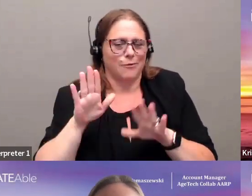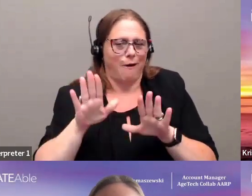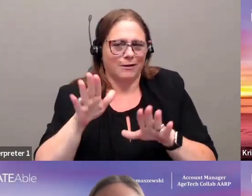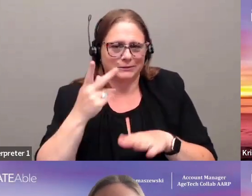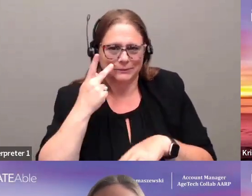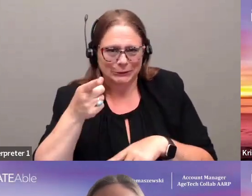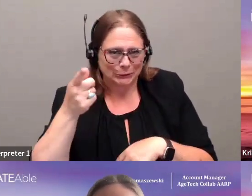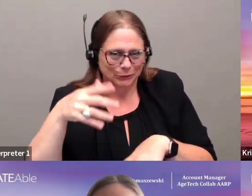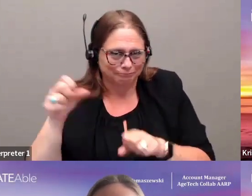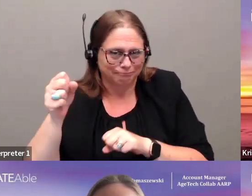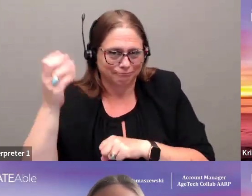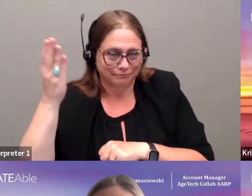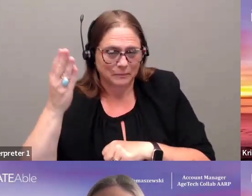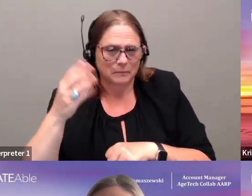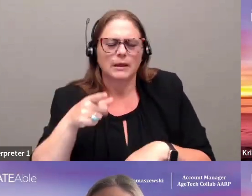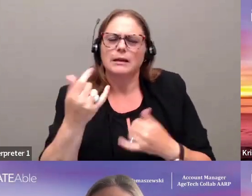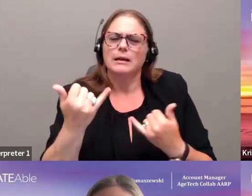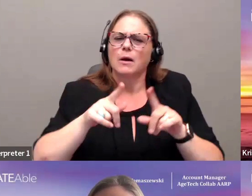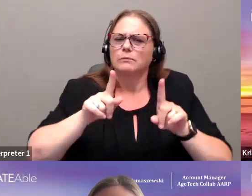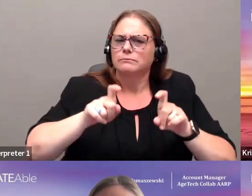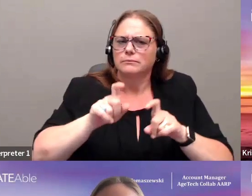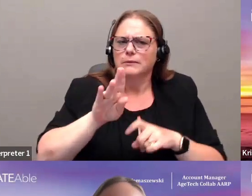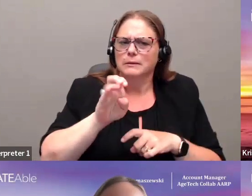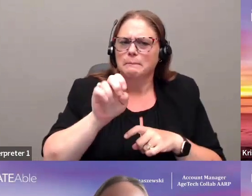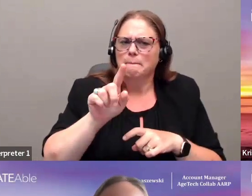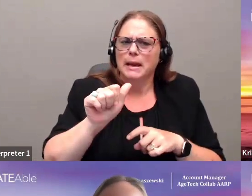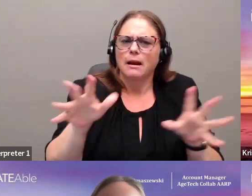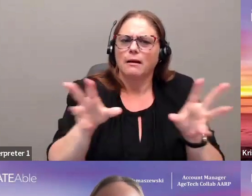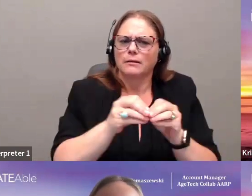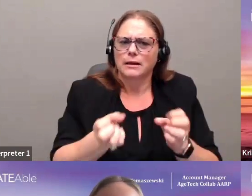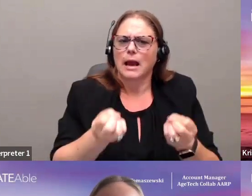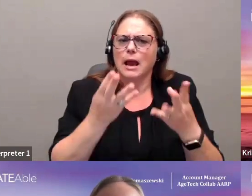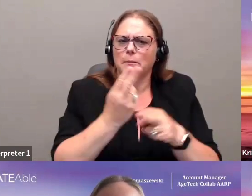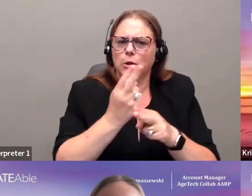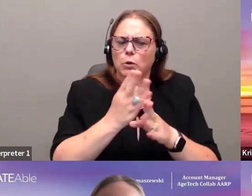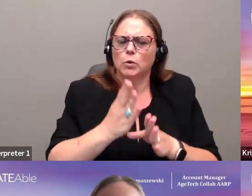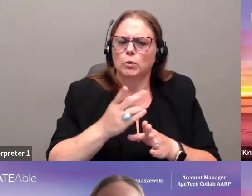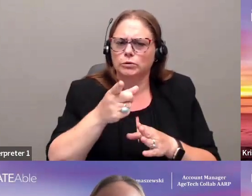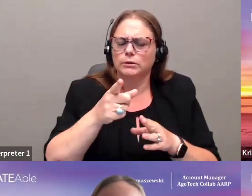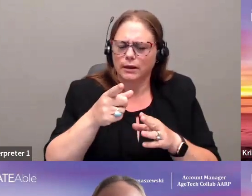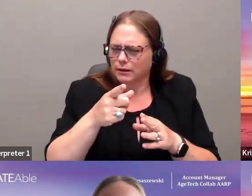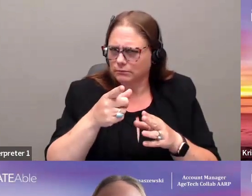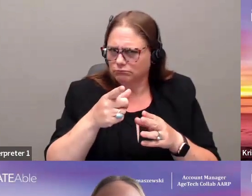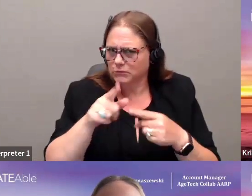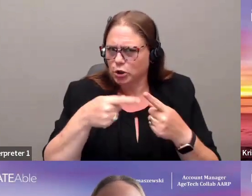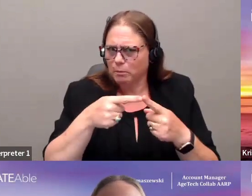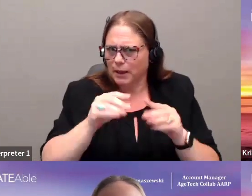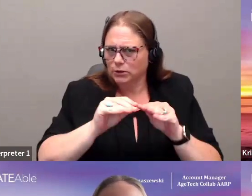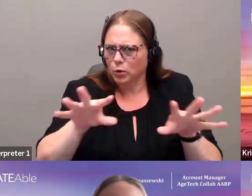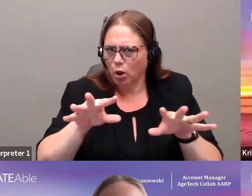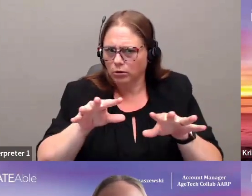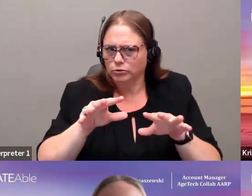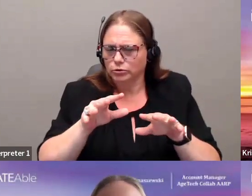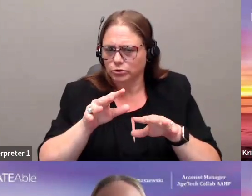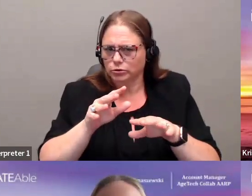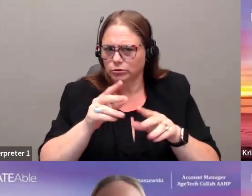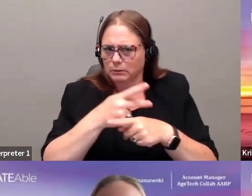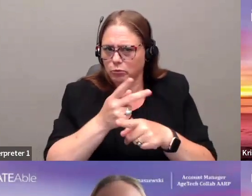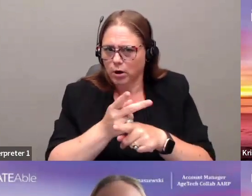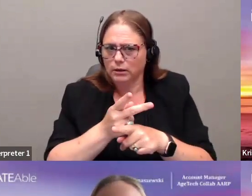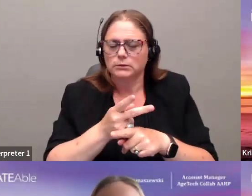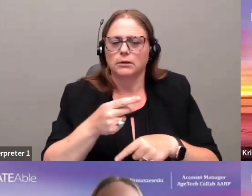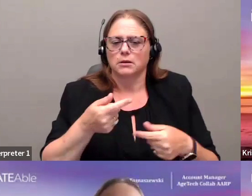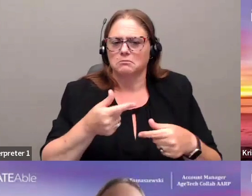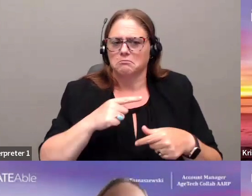was, you're in beta. How many beta users do you have, and when do you plan that market launch? Yeah, I can take